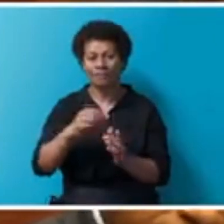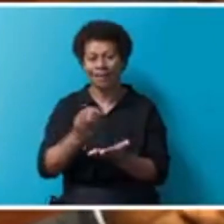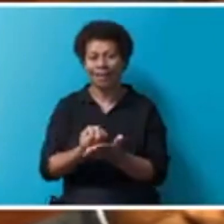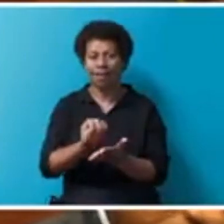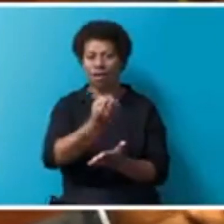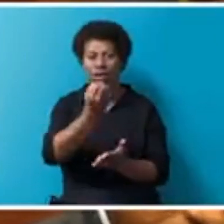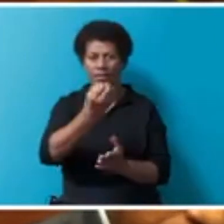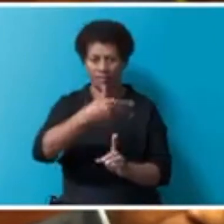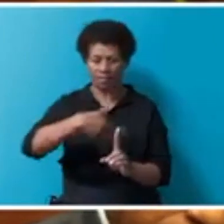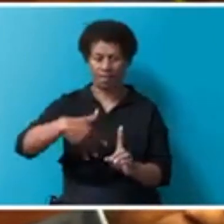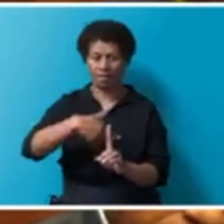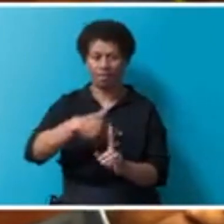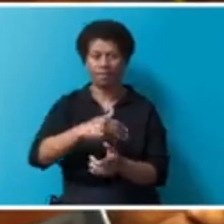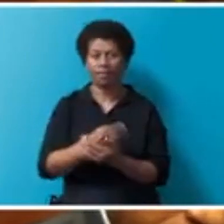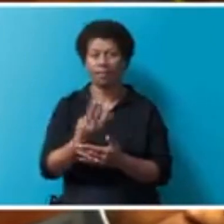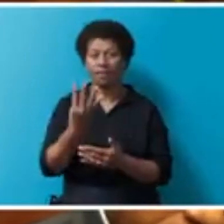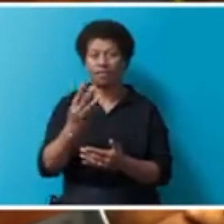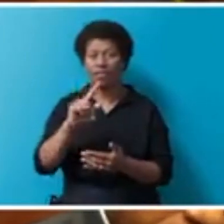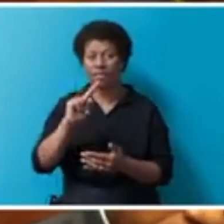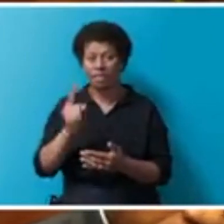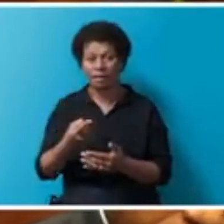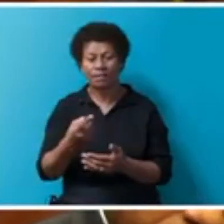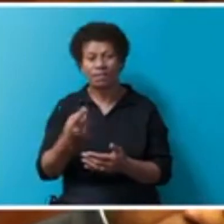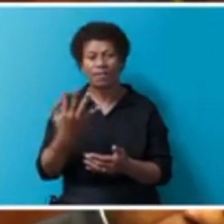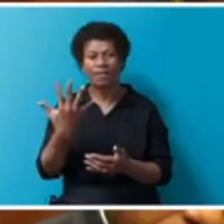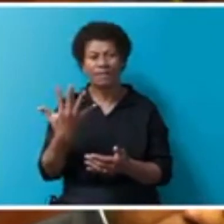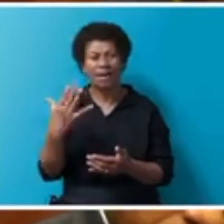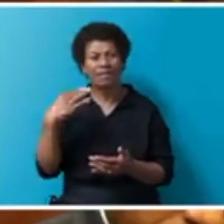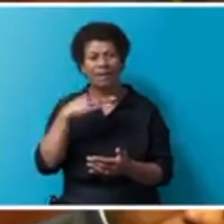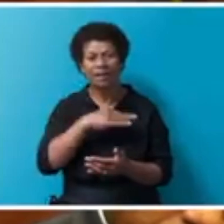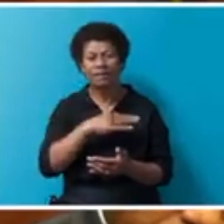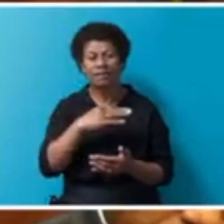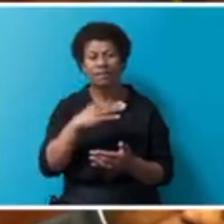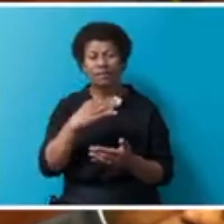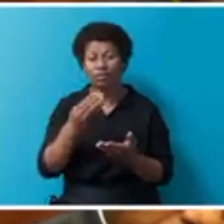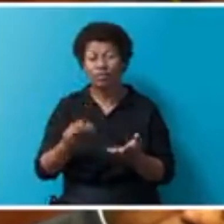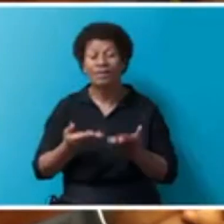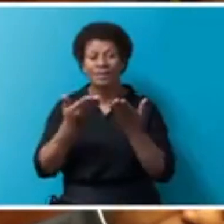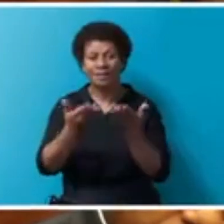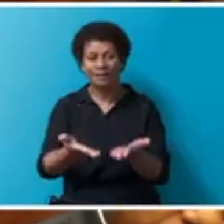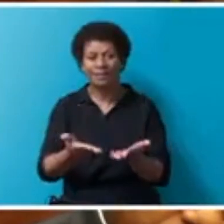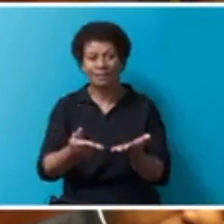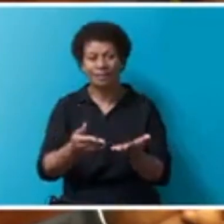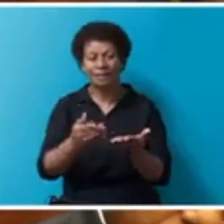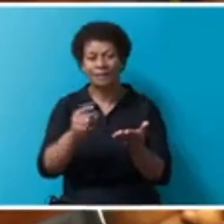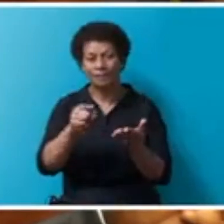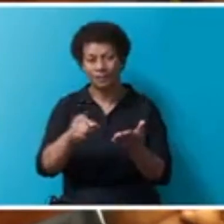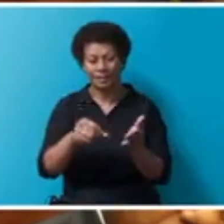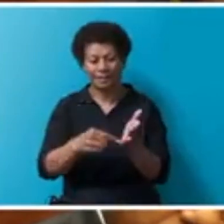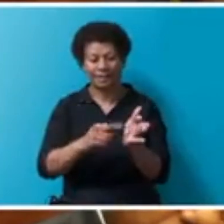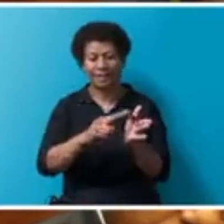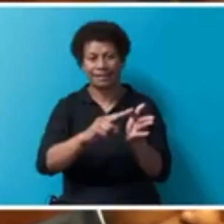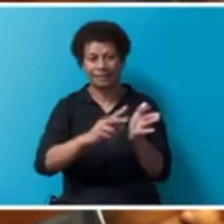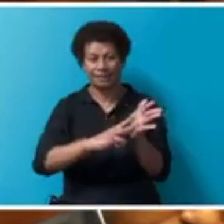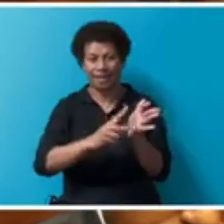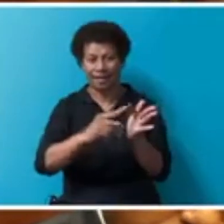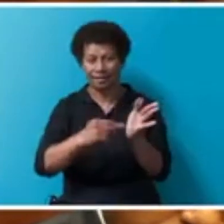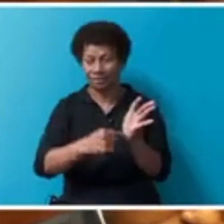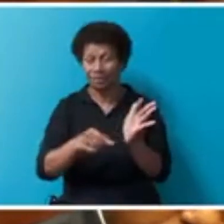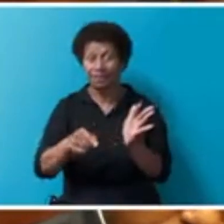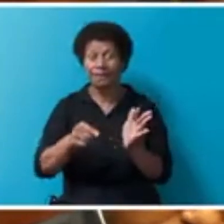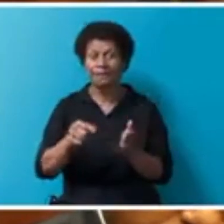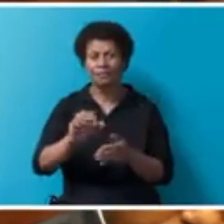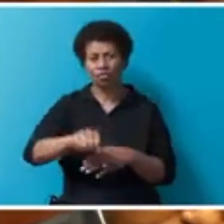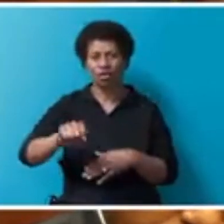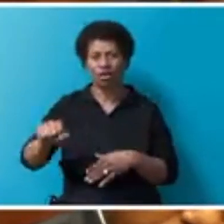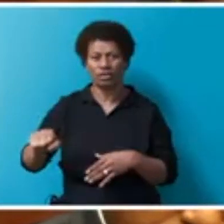allocation of 4,500 scholarships has been provided to TVET. FNU has graduated 1,300 students